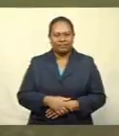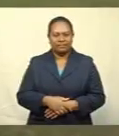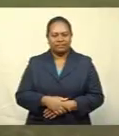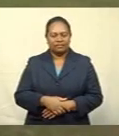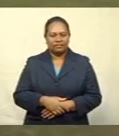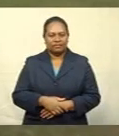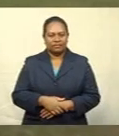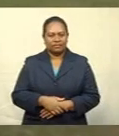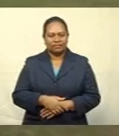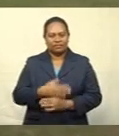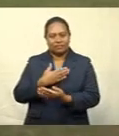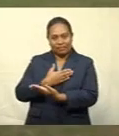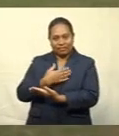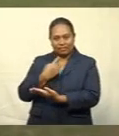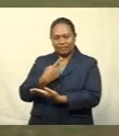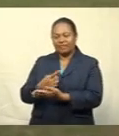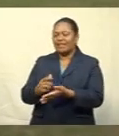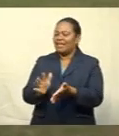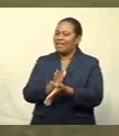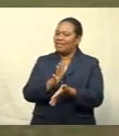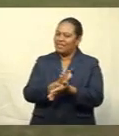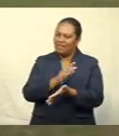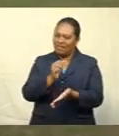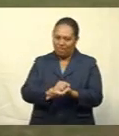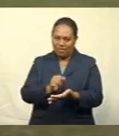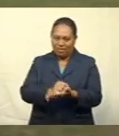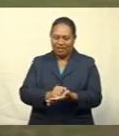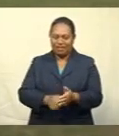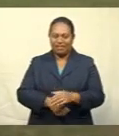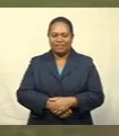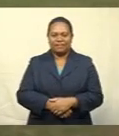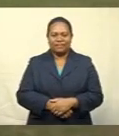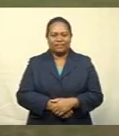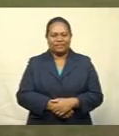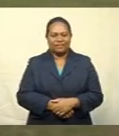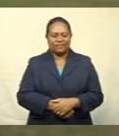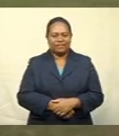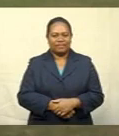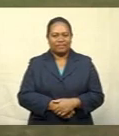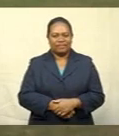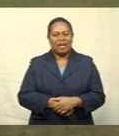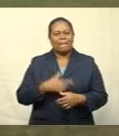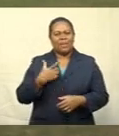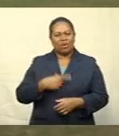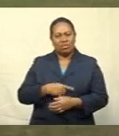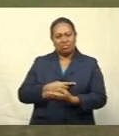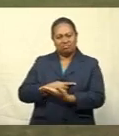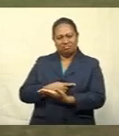was happy, quite nervous too, since I'm the youngest.